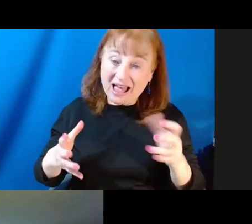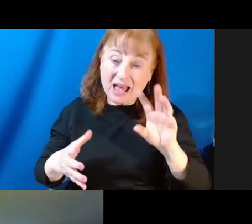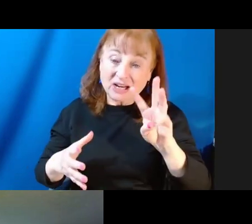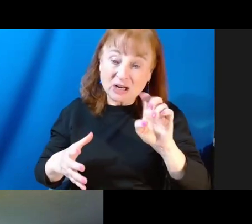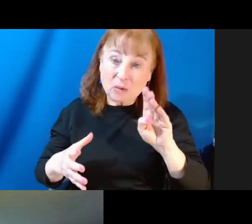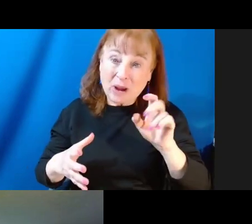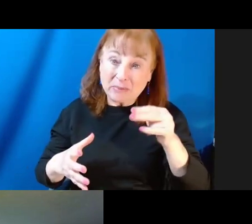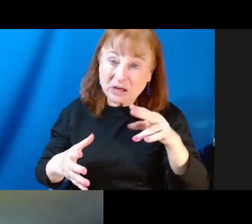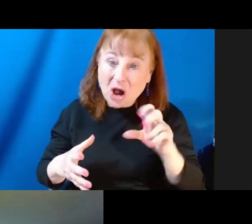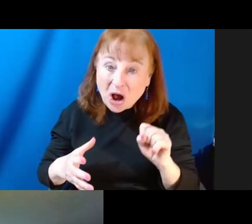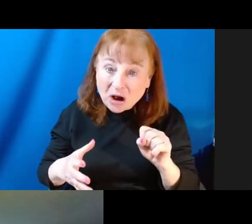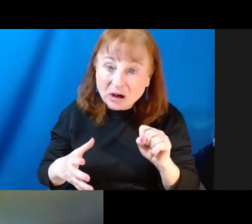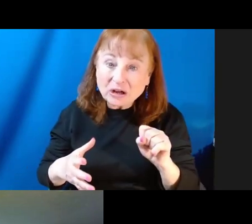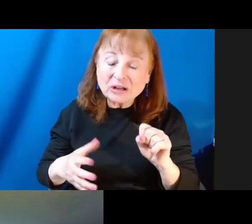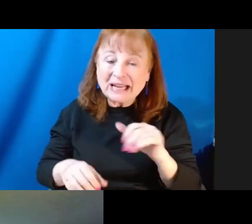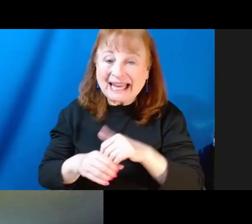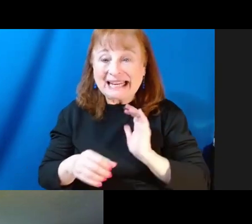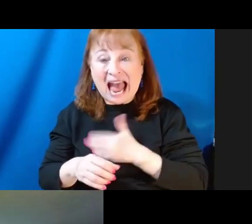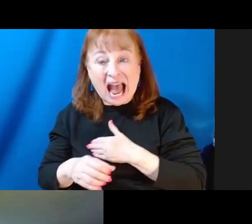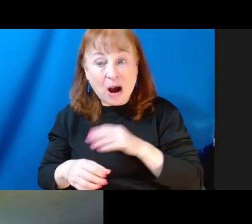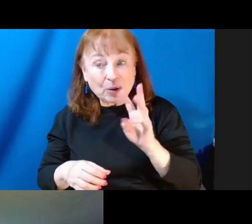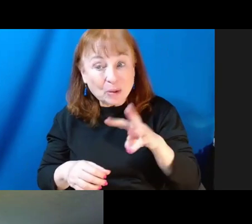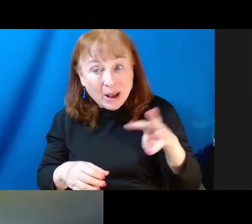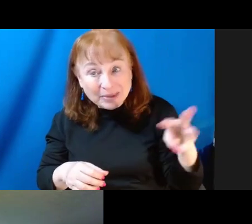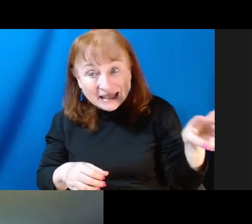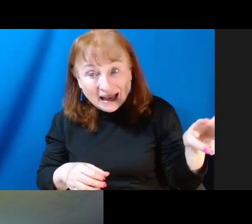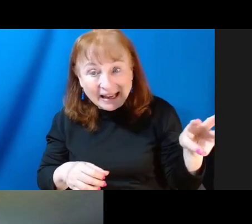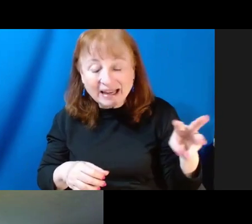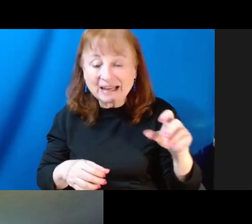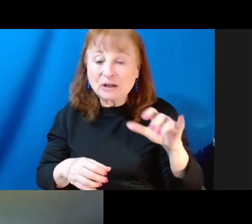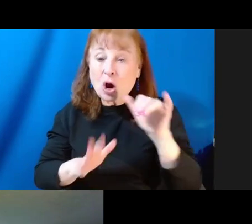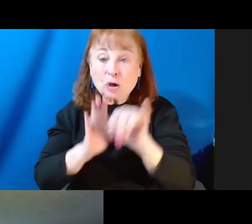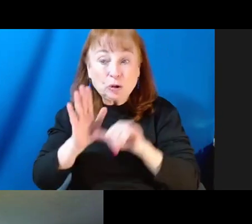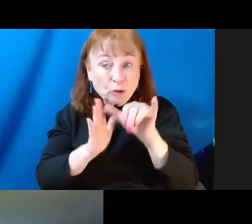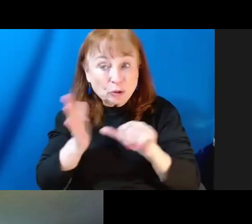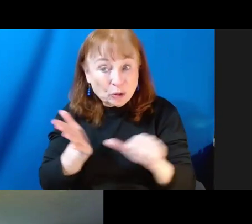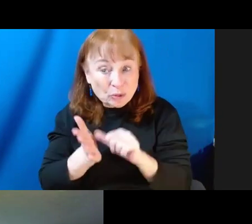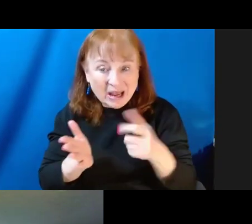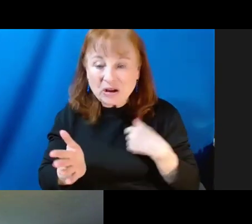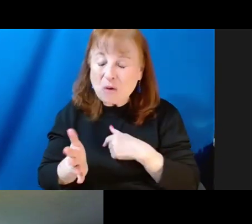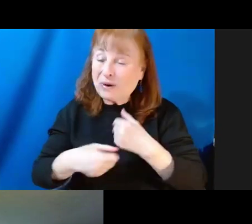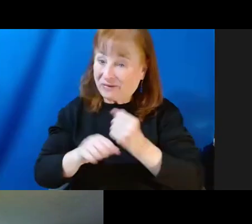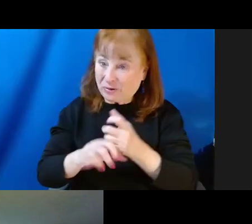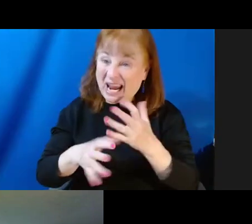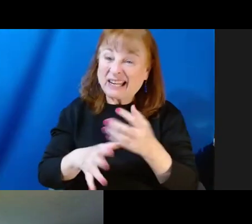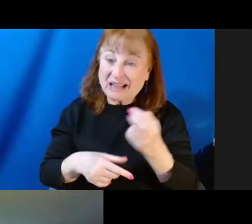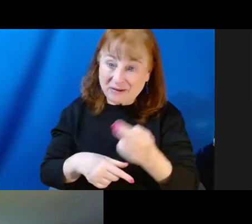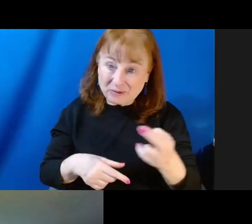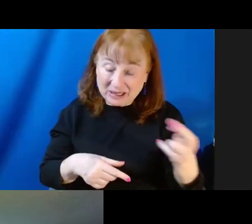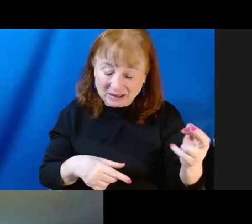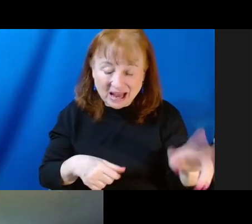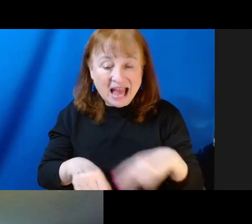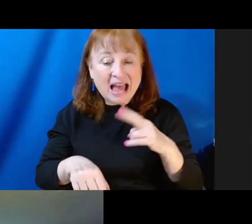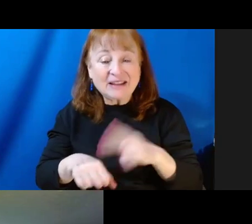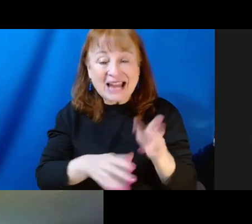and things either on our website or YouTube page that we have created. The National Center